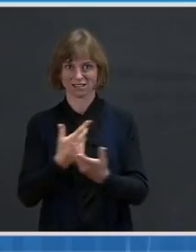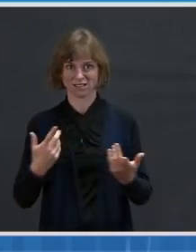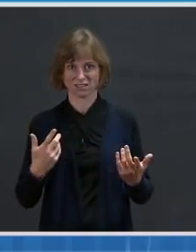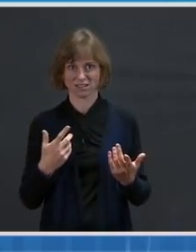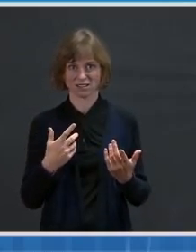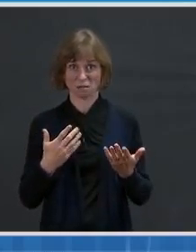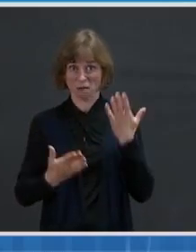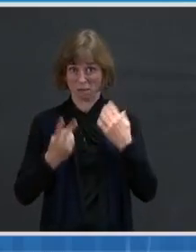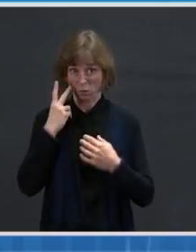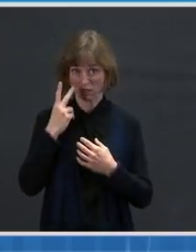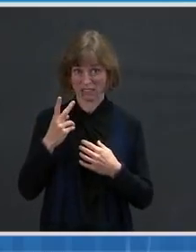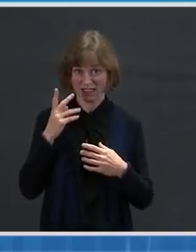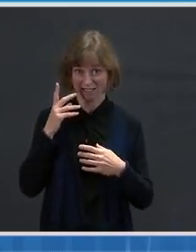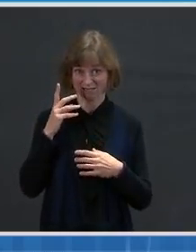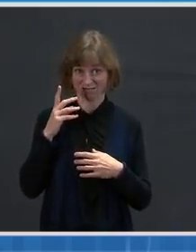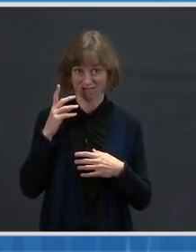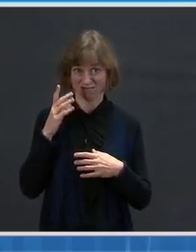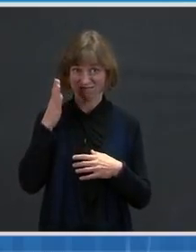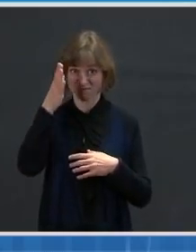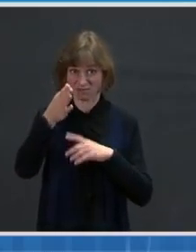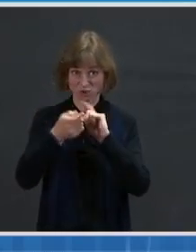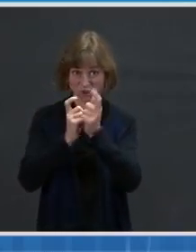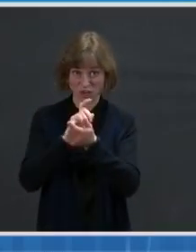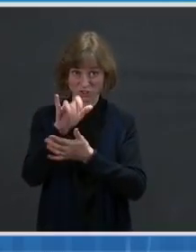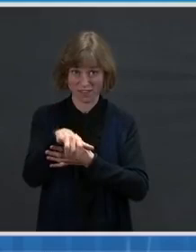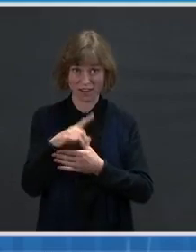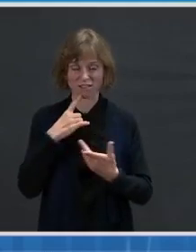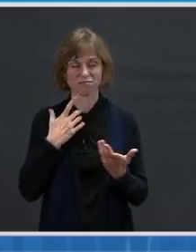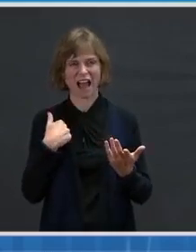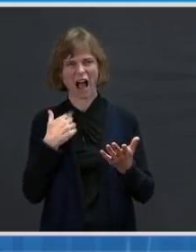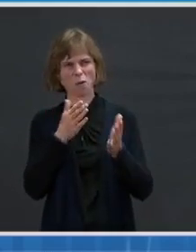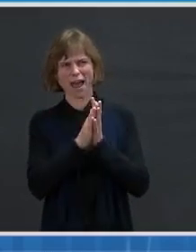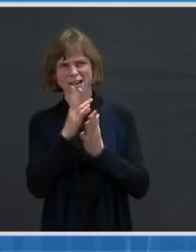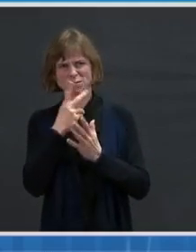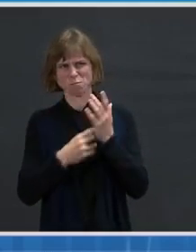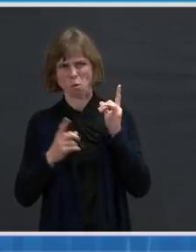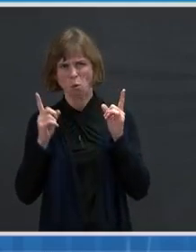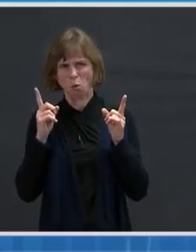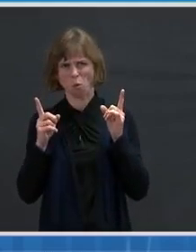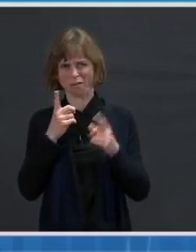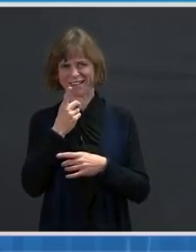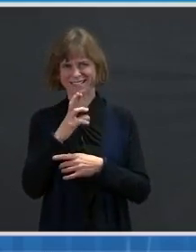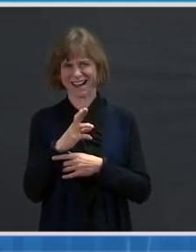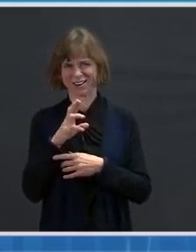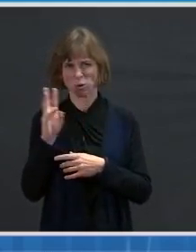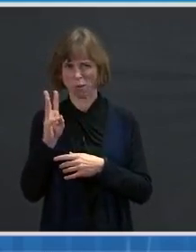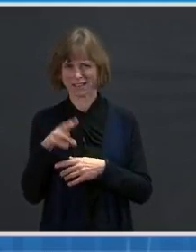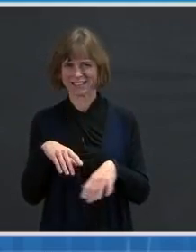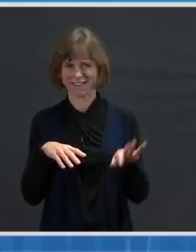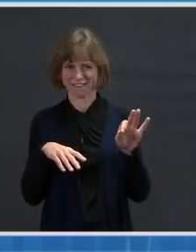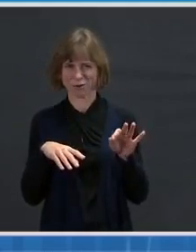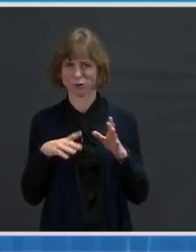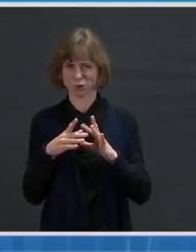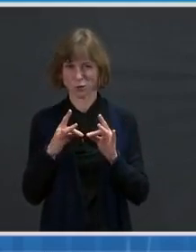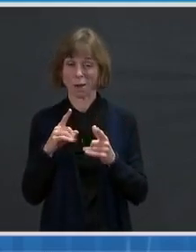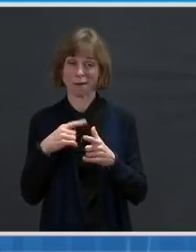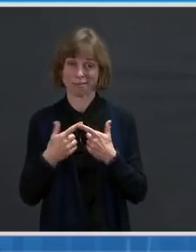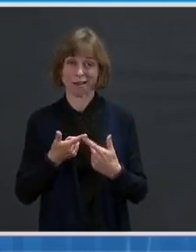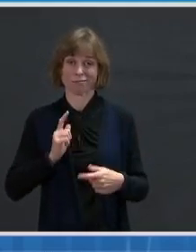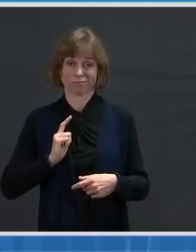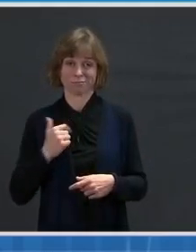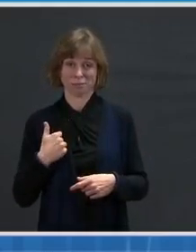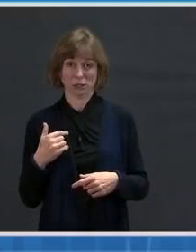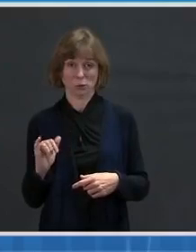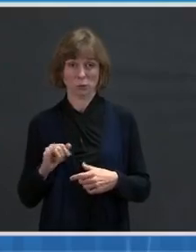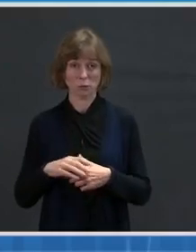Well, I'm going to invite both Dr. Walensky and Dr. Fauci to comment on that, and then I will as